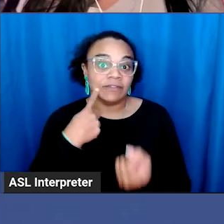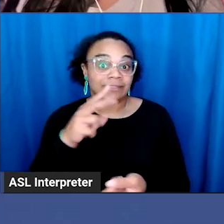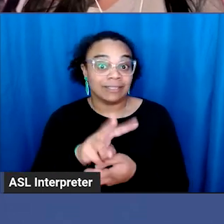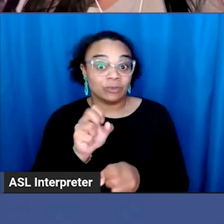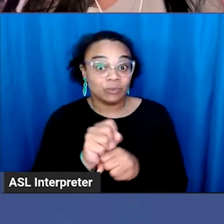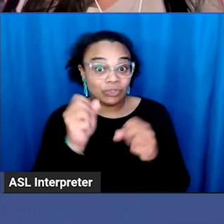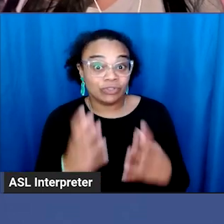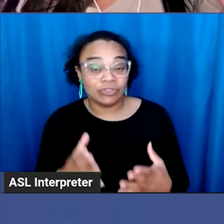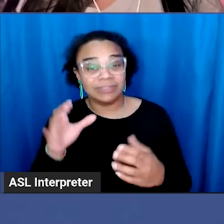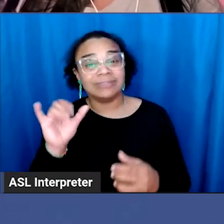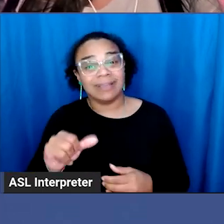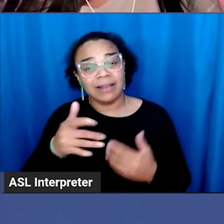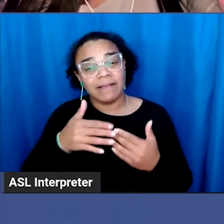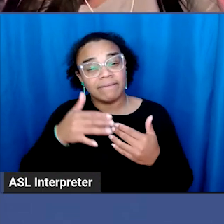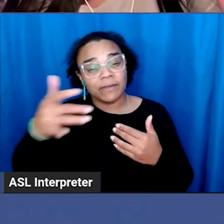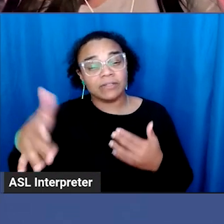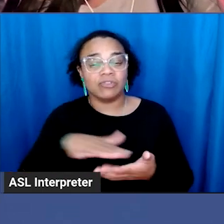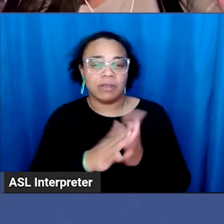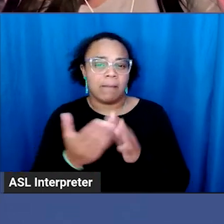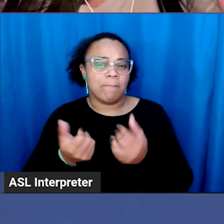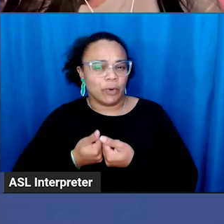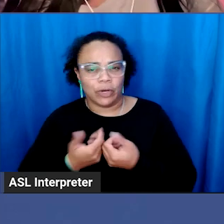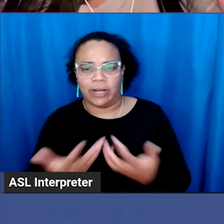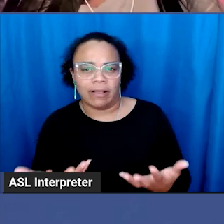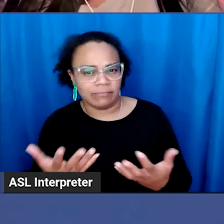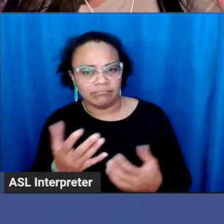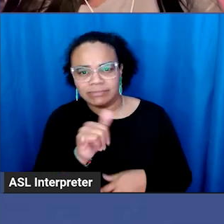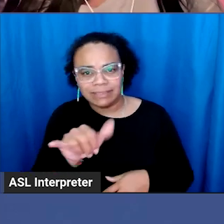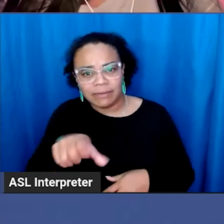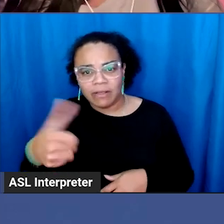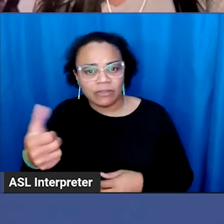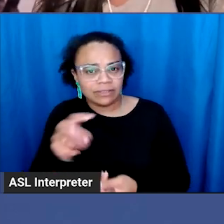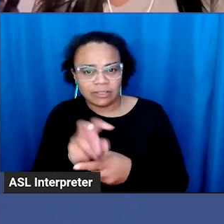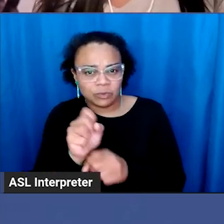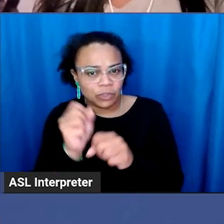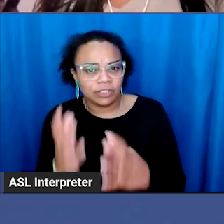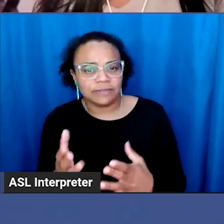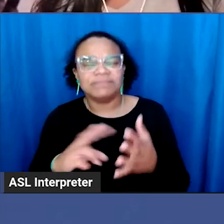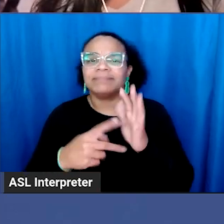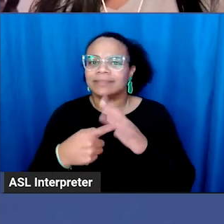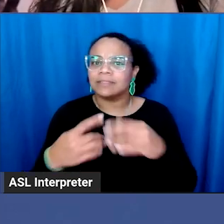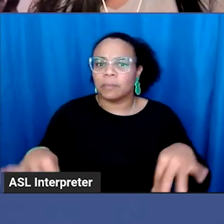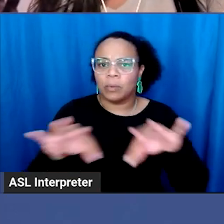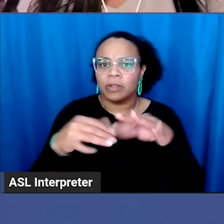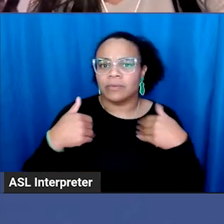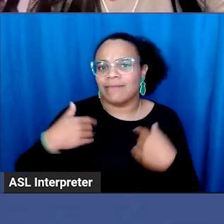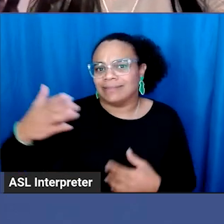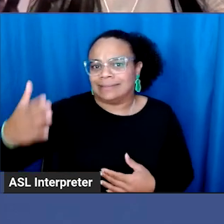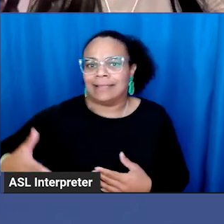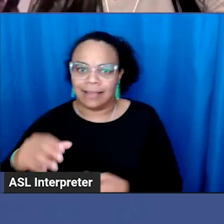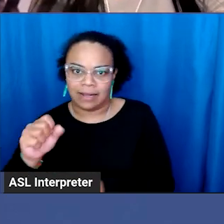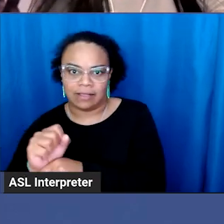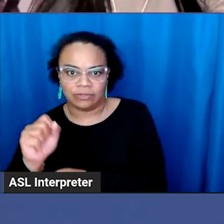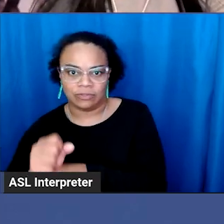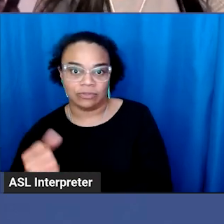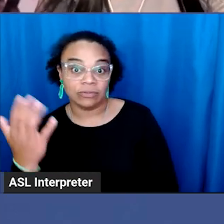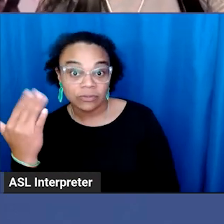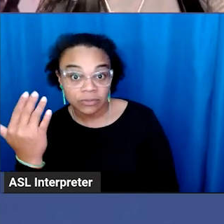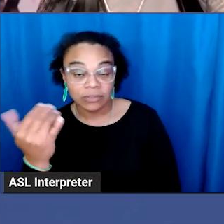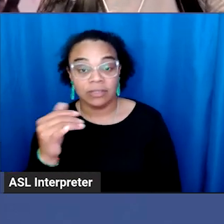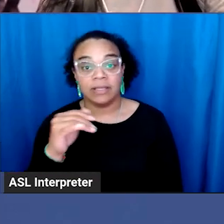and just like other sex workers. So it is important to sometimes have a side hustle because, when